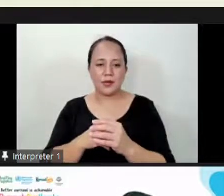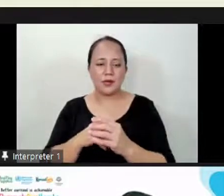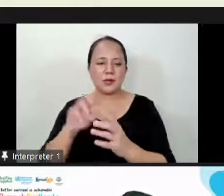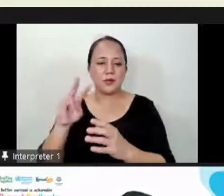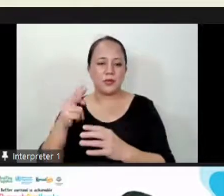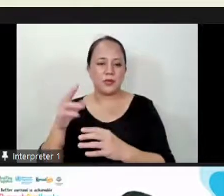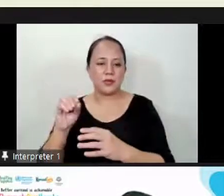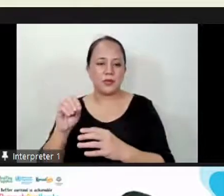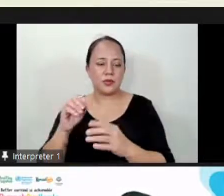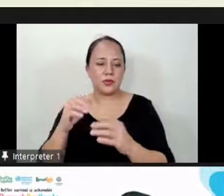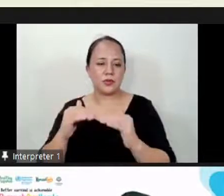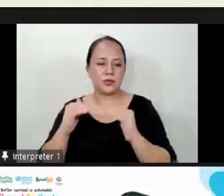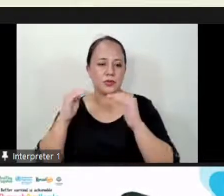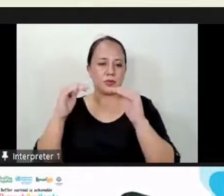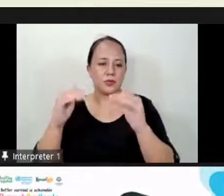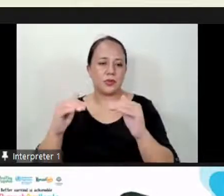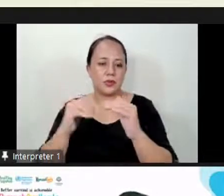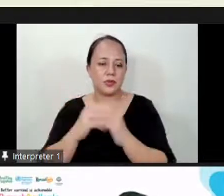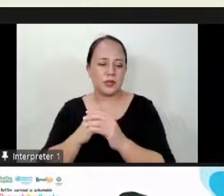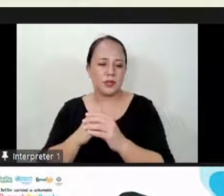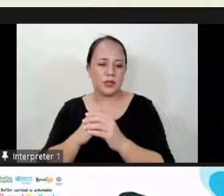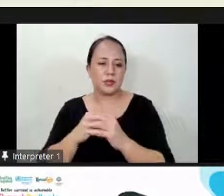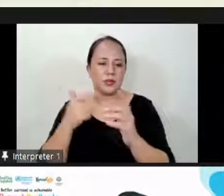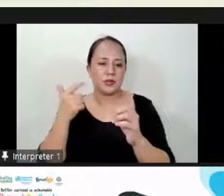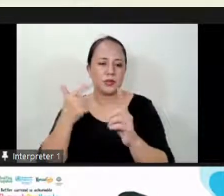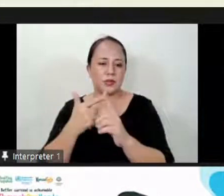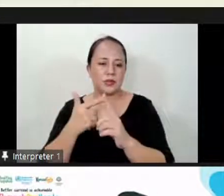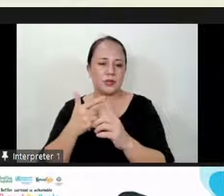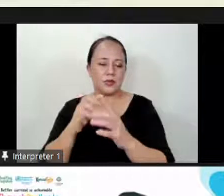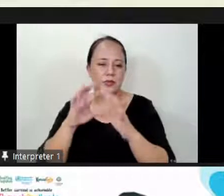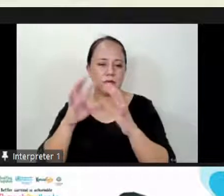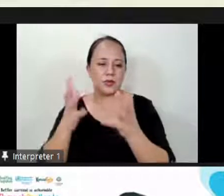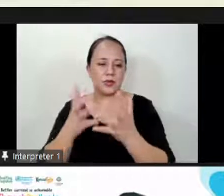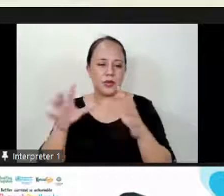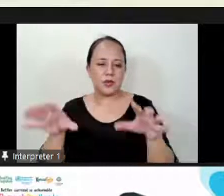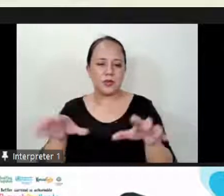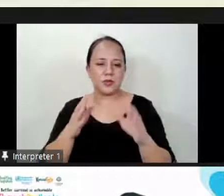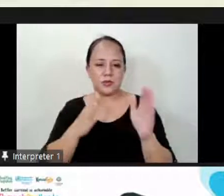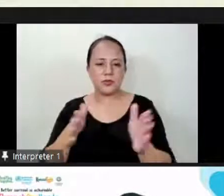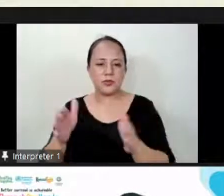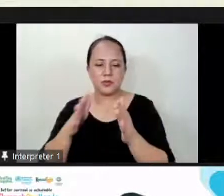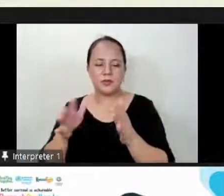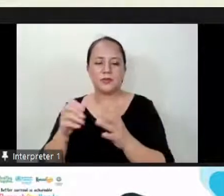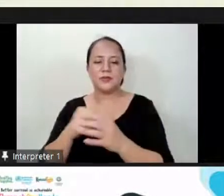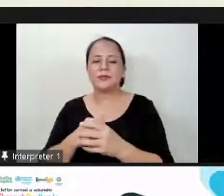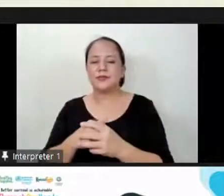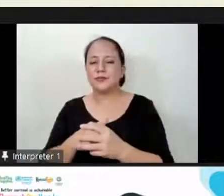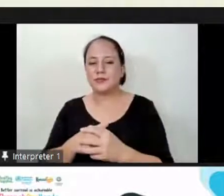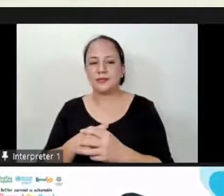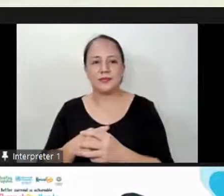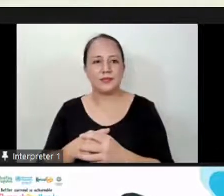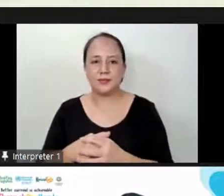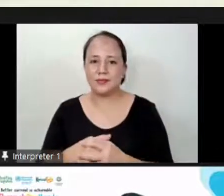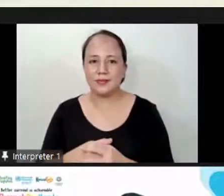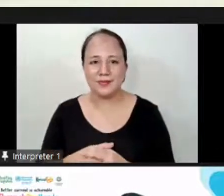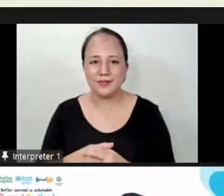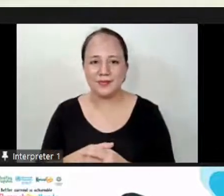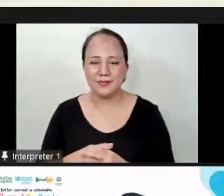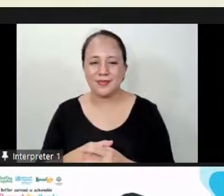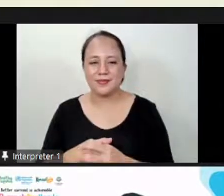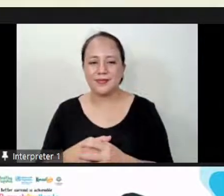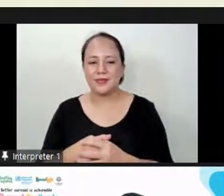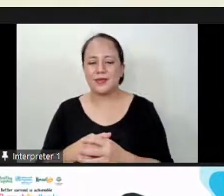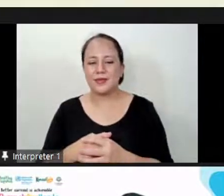to accelerate action to achieve the targets specified in the Global Action Plan for Prevention and Control of NCDs and